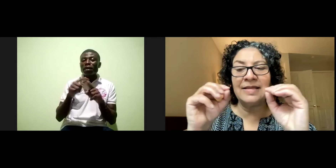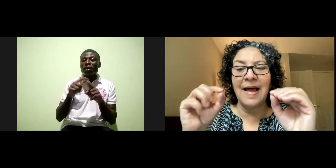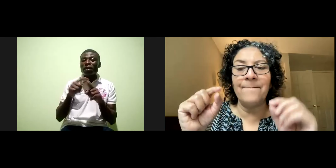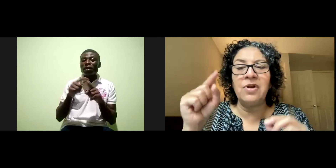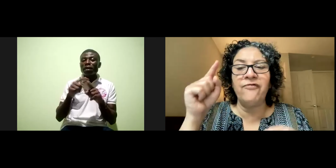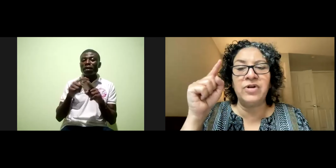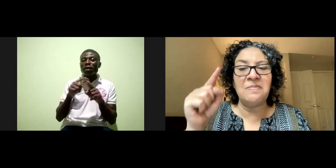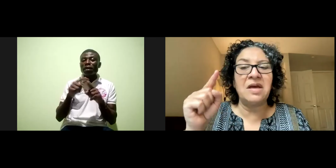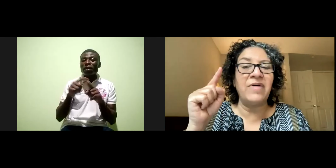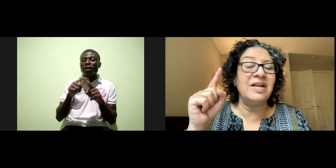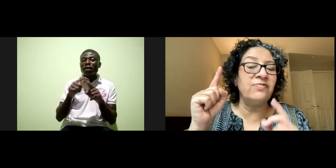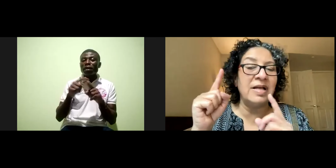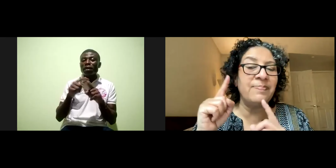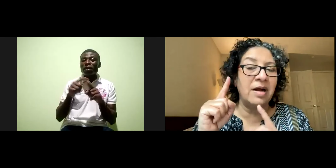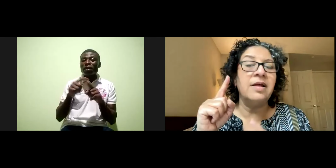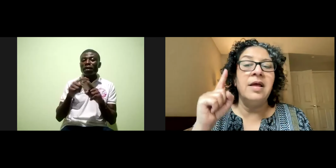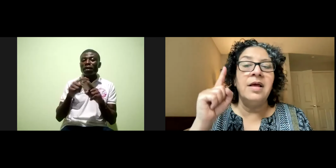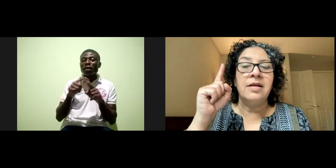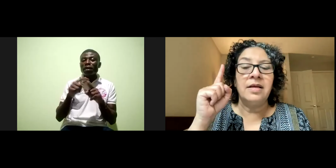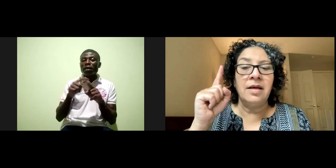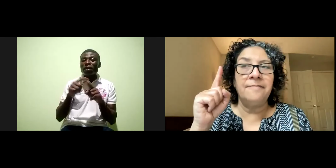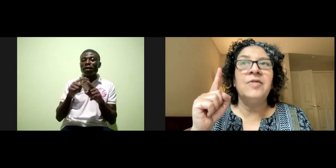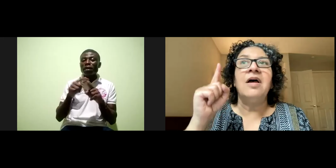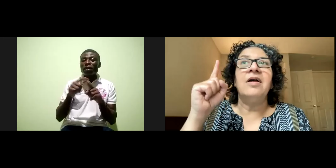one example of phonemic awareness, one part.